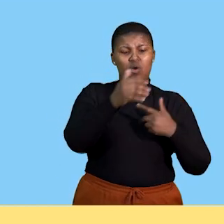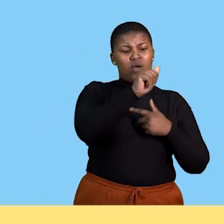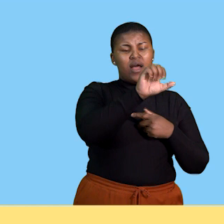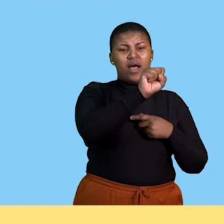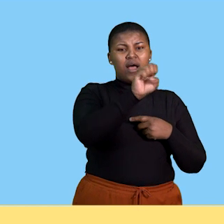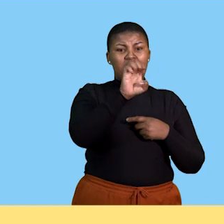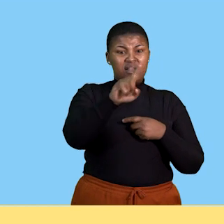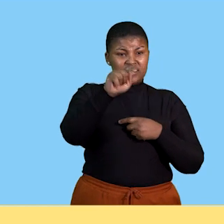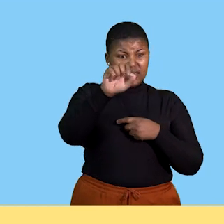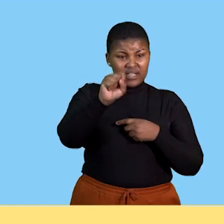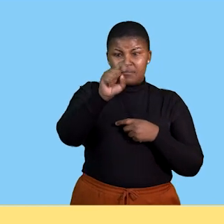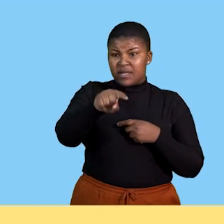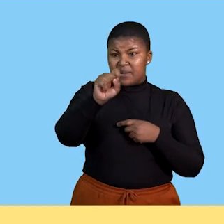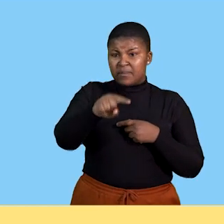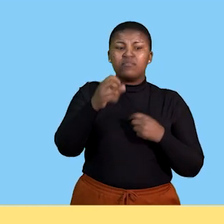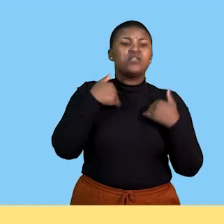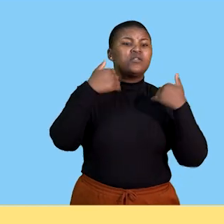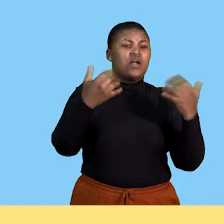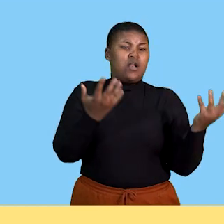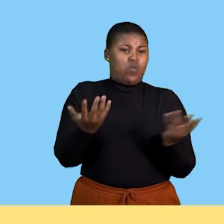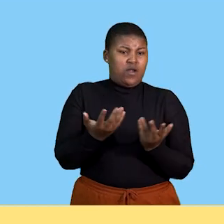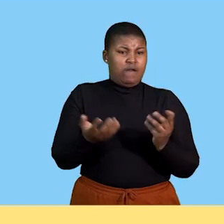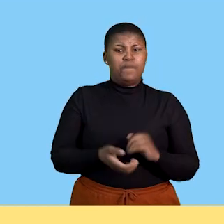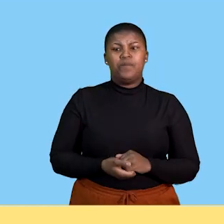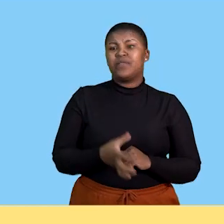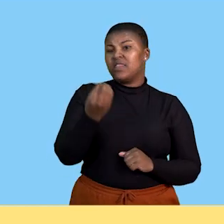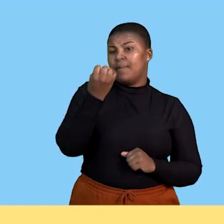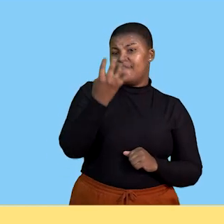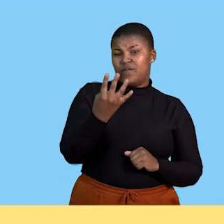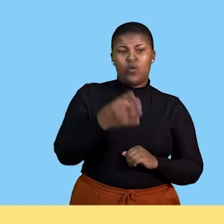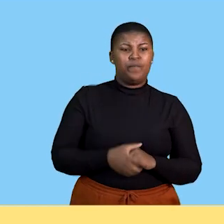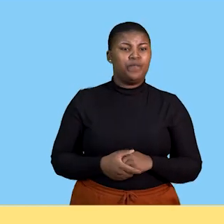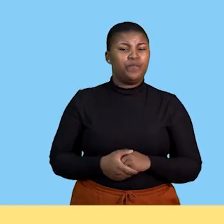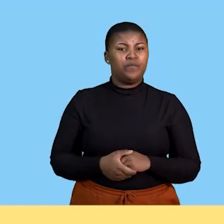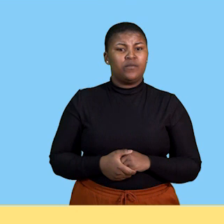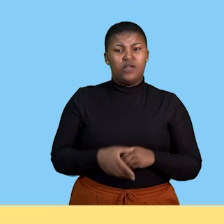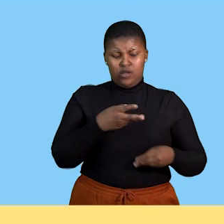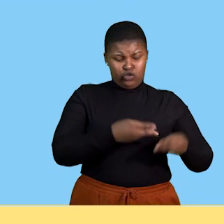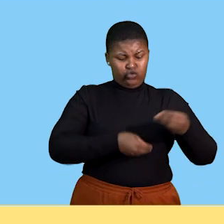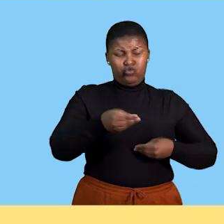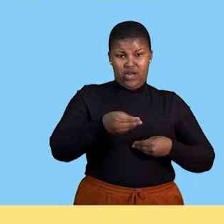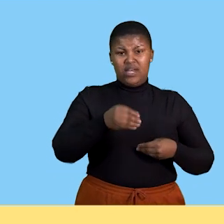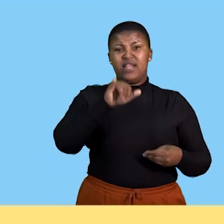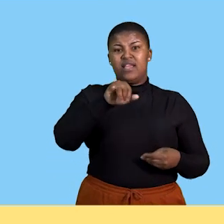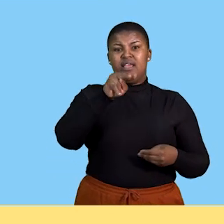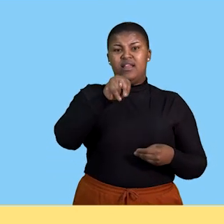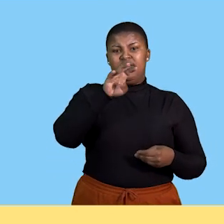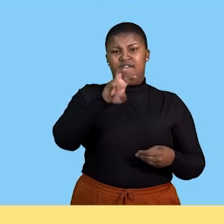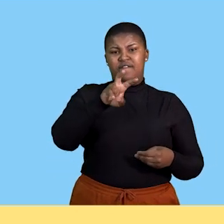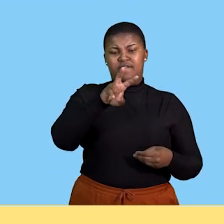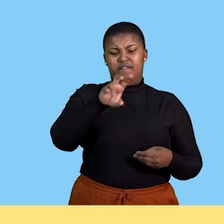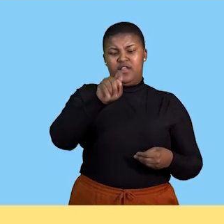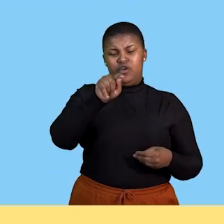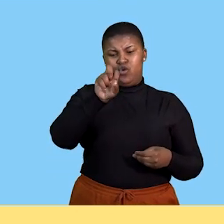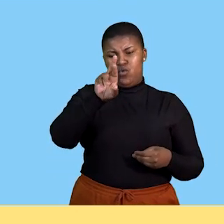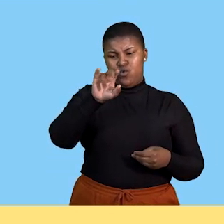assets. Our current assets, we start off with note number 4, trading inventory. It is unknown in this